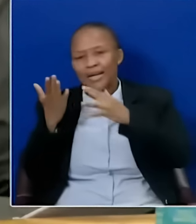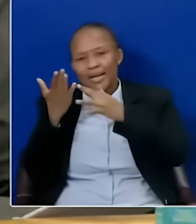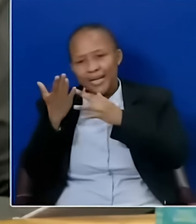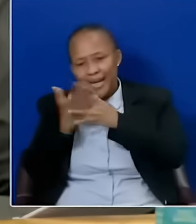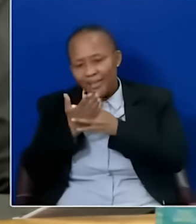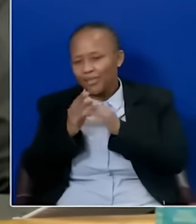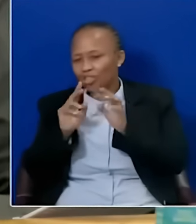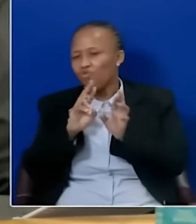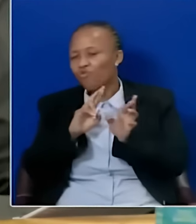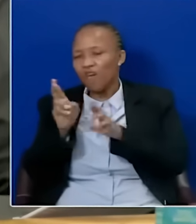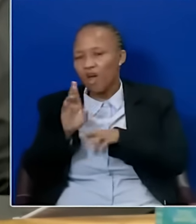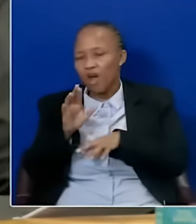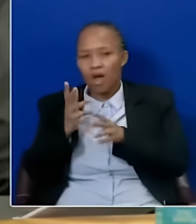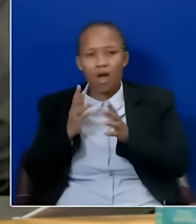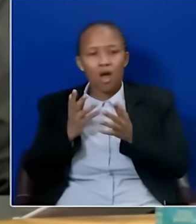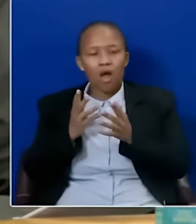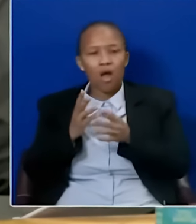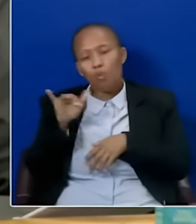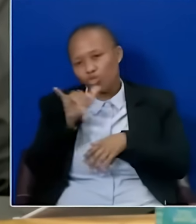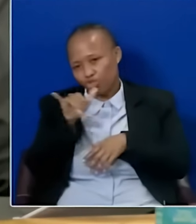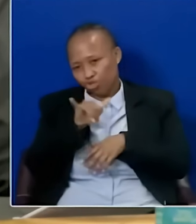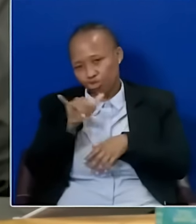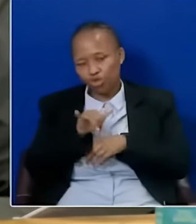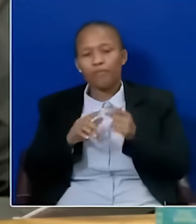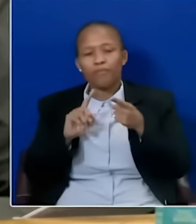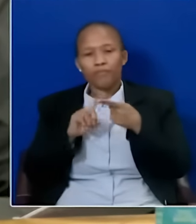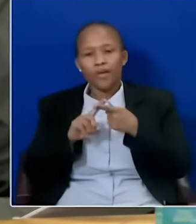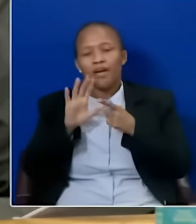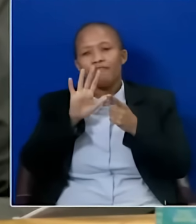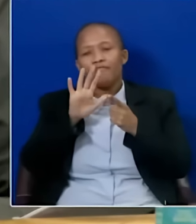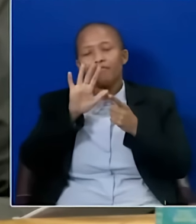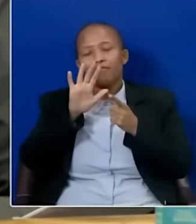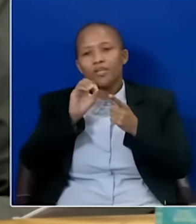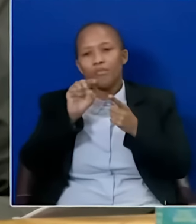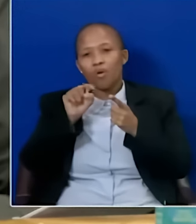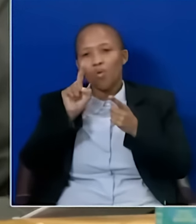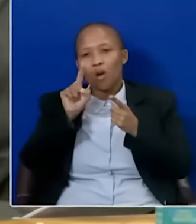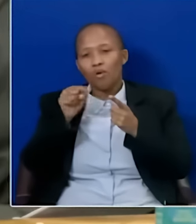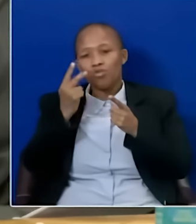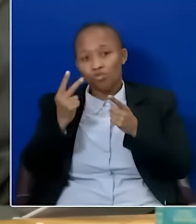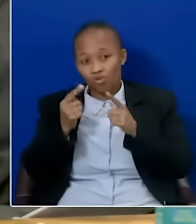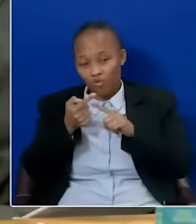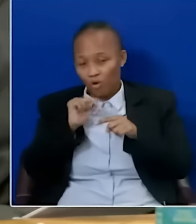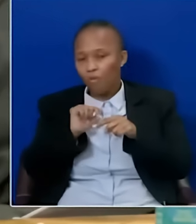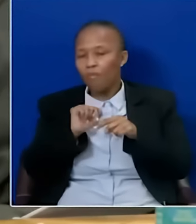infographic. It's 50.1.2 of your affidavit, Littleton case